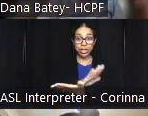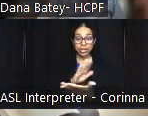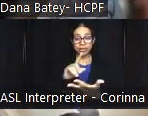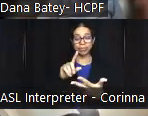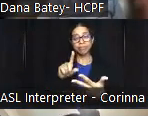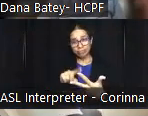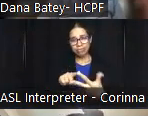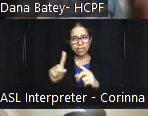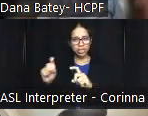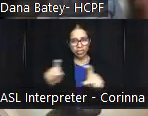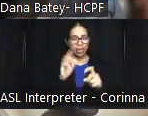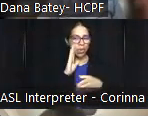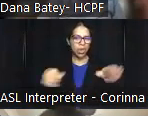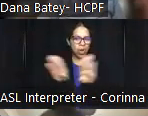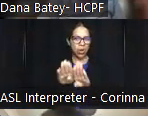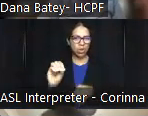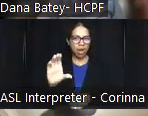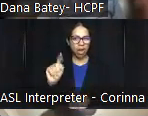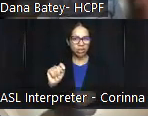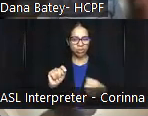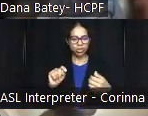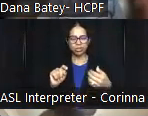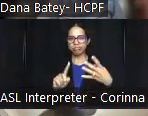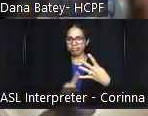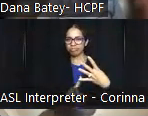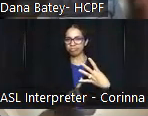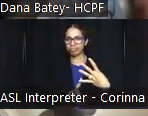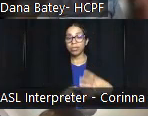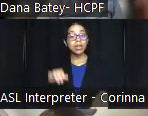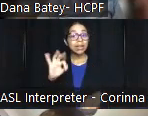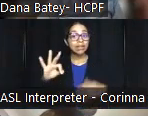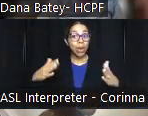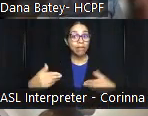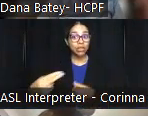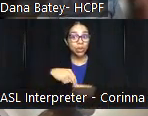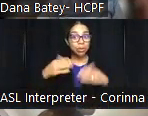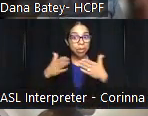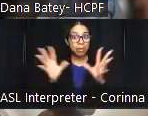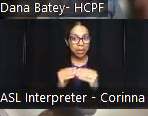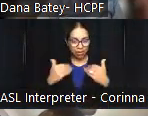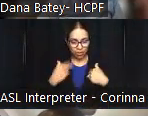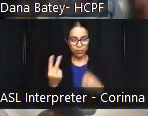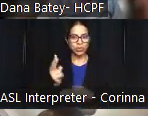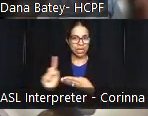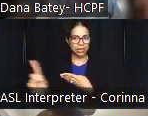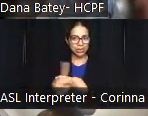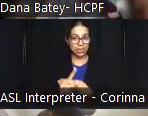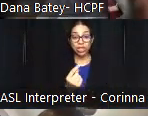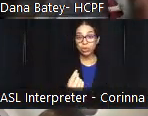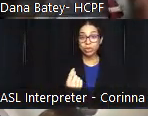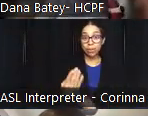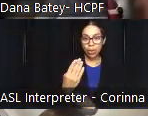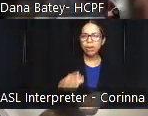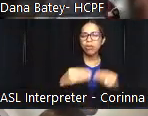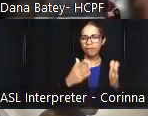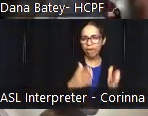And then if you haven't joined one of our public meetings yet, we do have 2 more coming up next week, one for providers on Tuesday morning, and